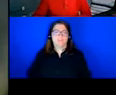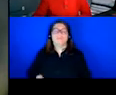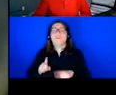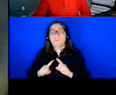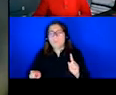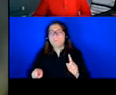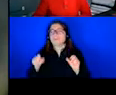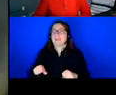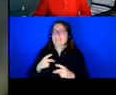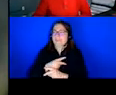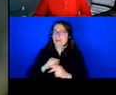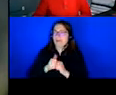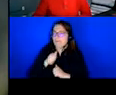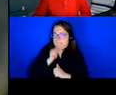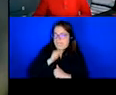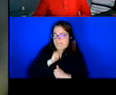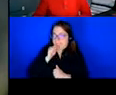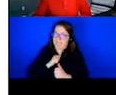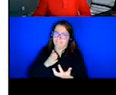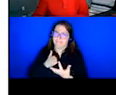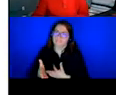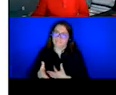giving on how we're approaching things.